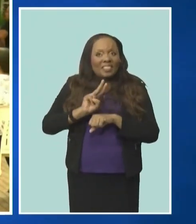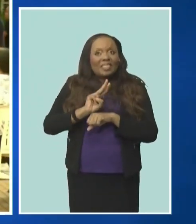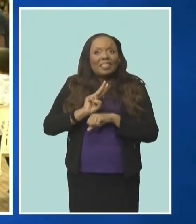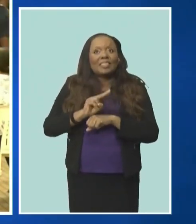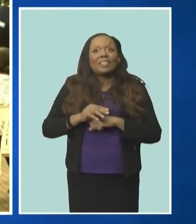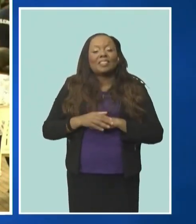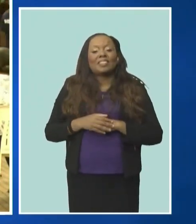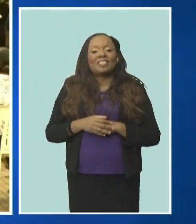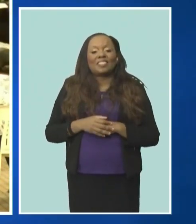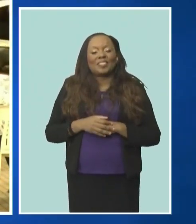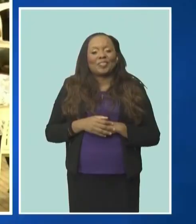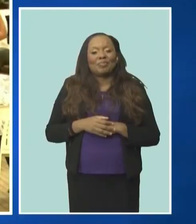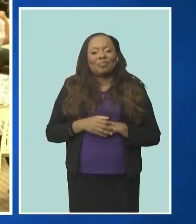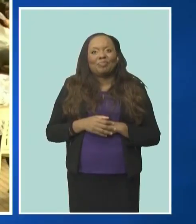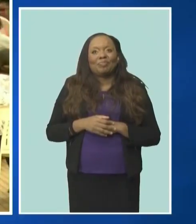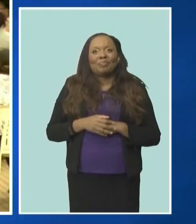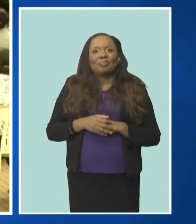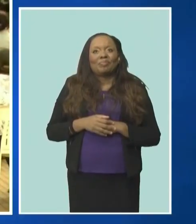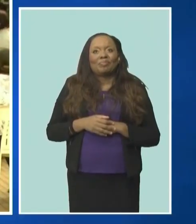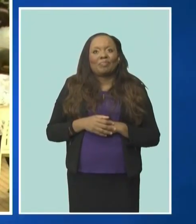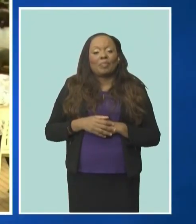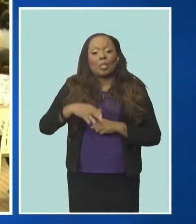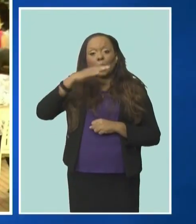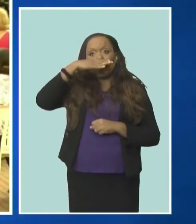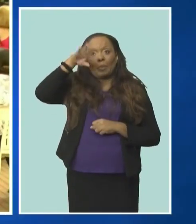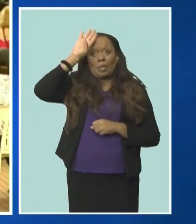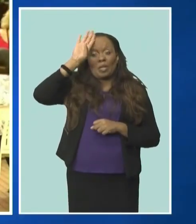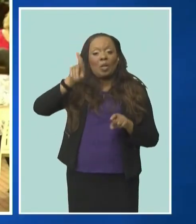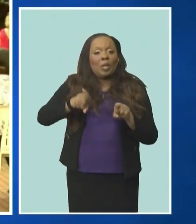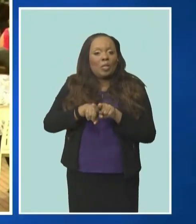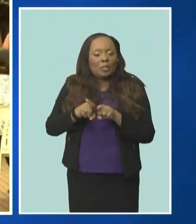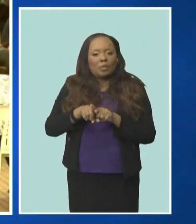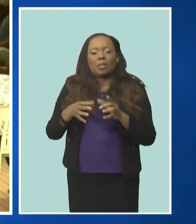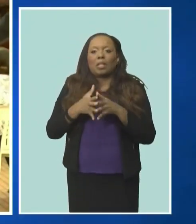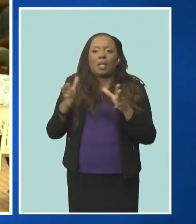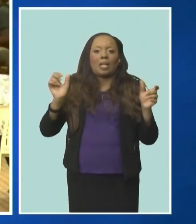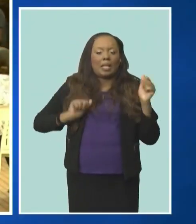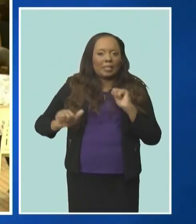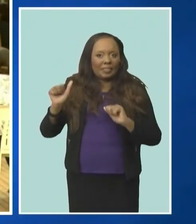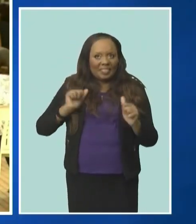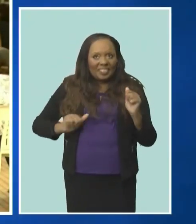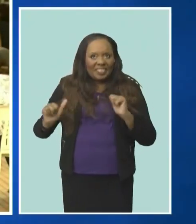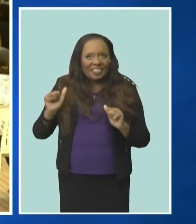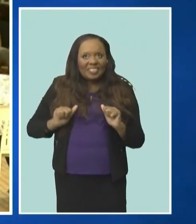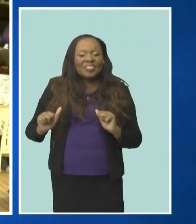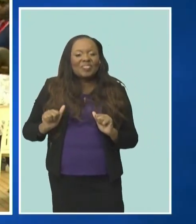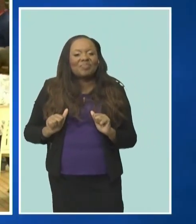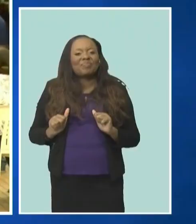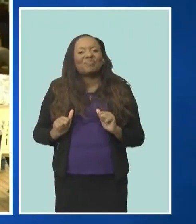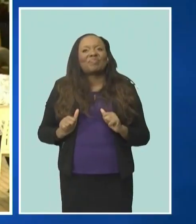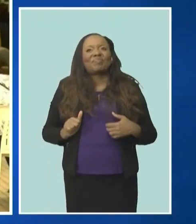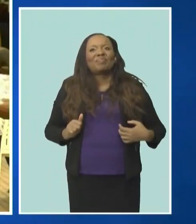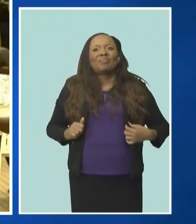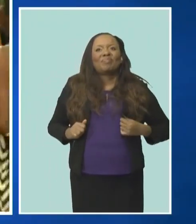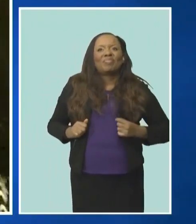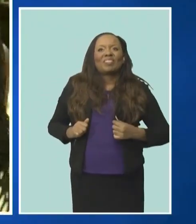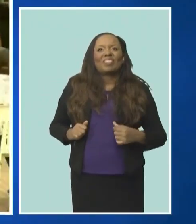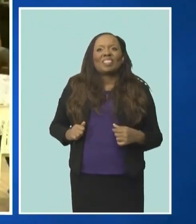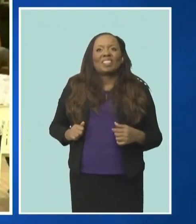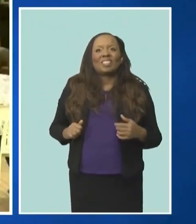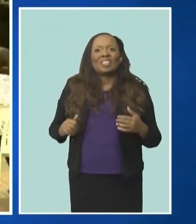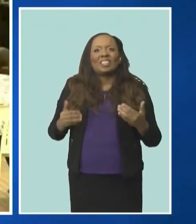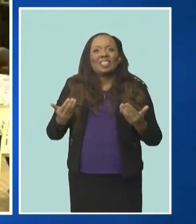told Cuba, they have their country nights as well, but definitely lots of activities. This is most certainly by far the biggest audience I've